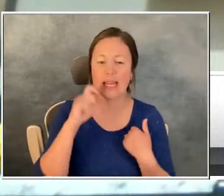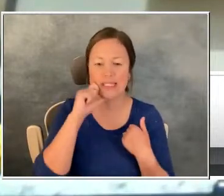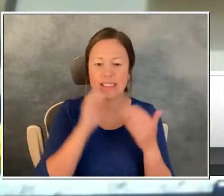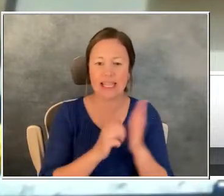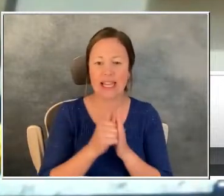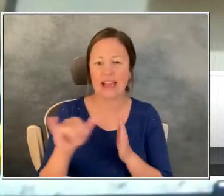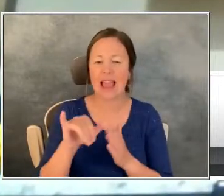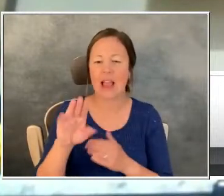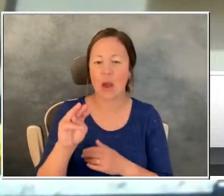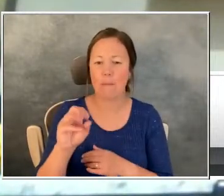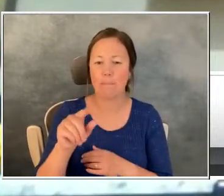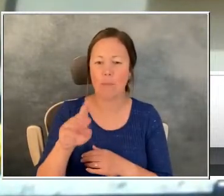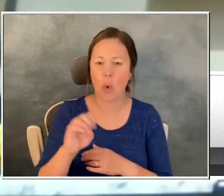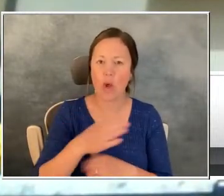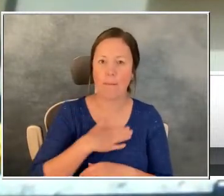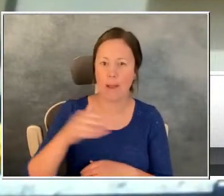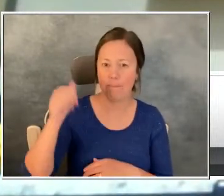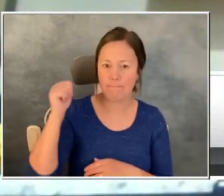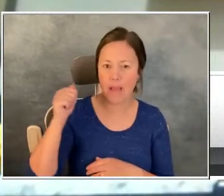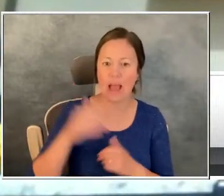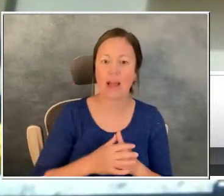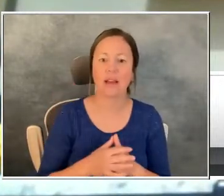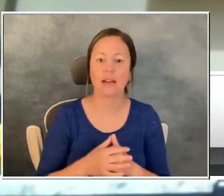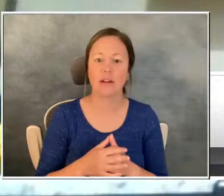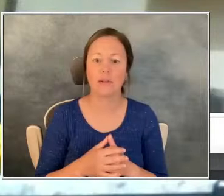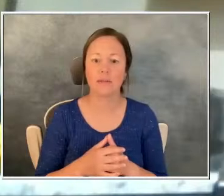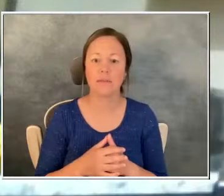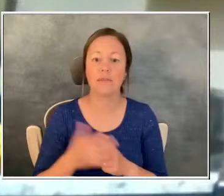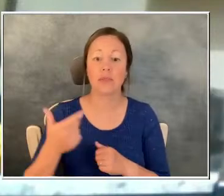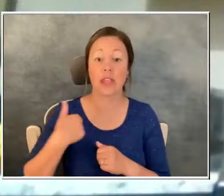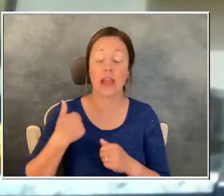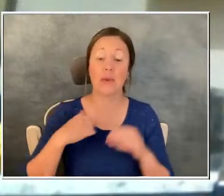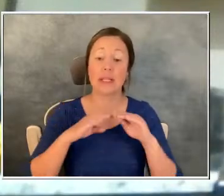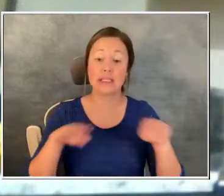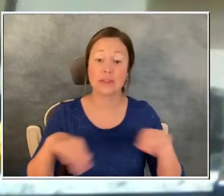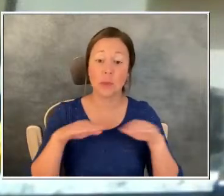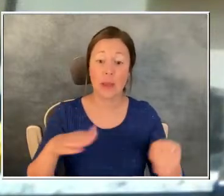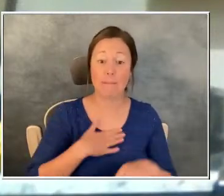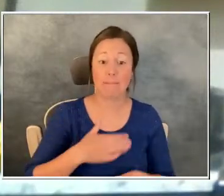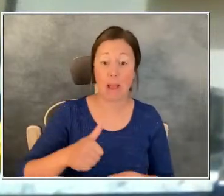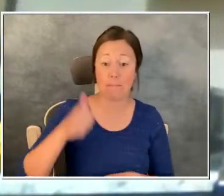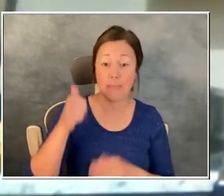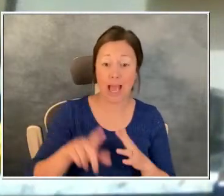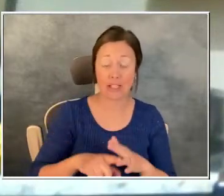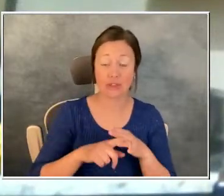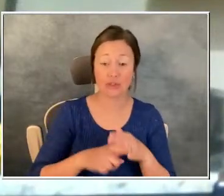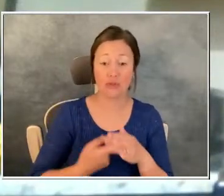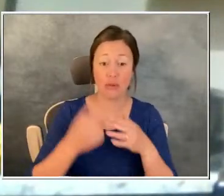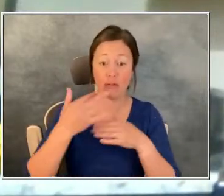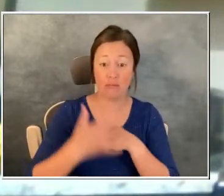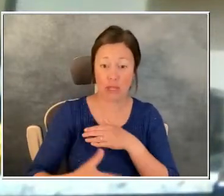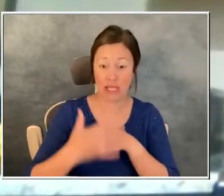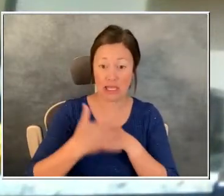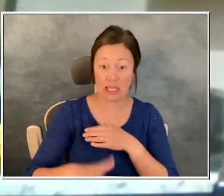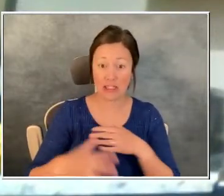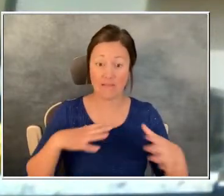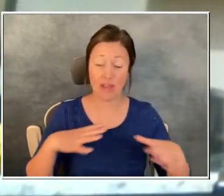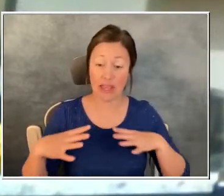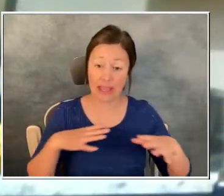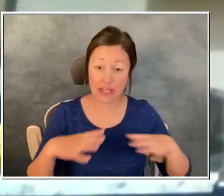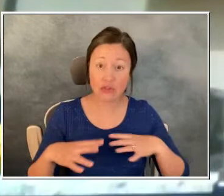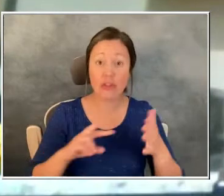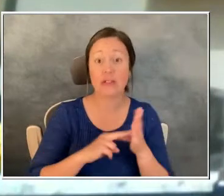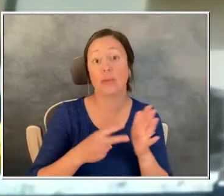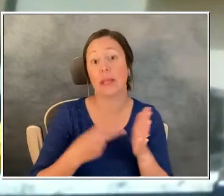back, and I was actually in a wave pool, and my back just started bleeding. And we were on vacation, so we